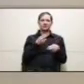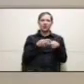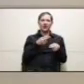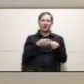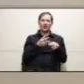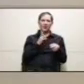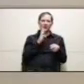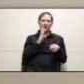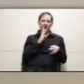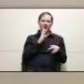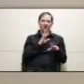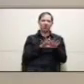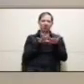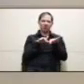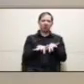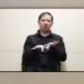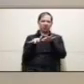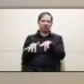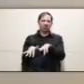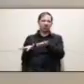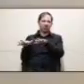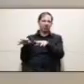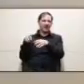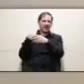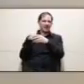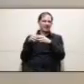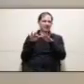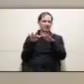businesses in Tswaying local municipality.